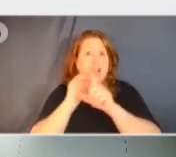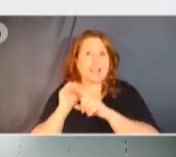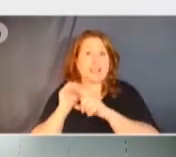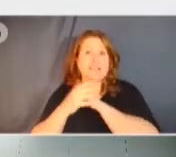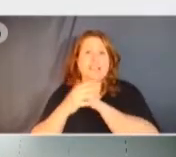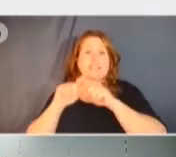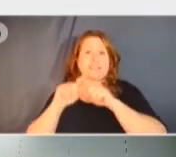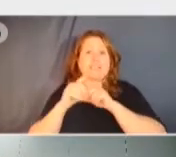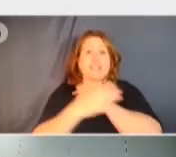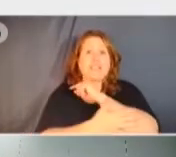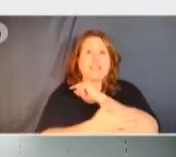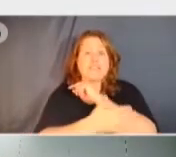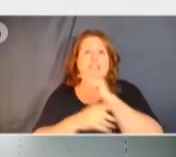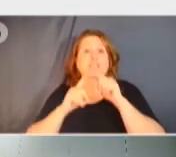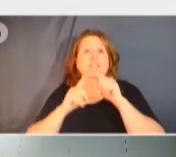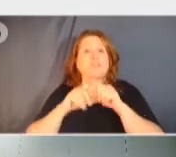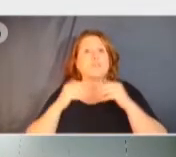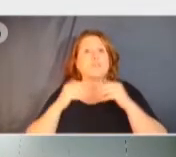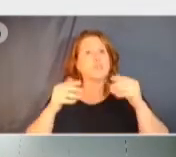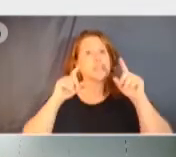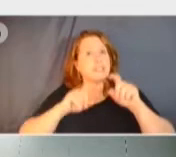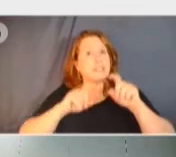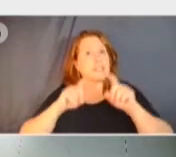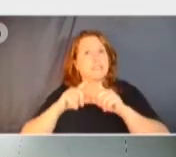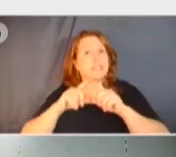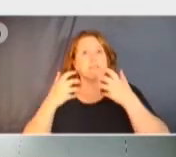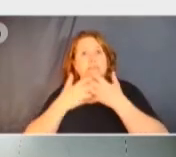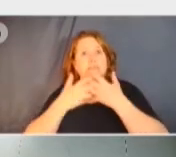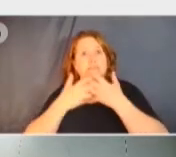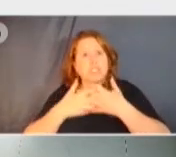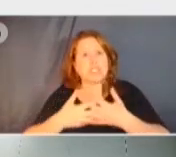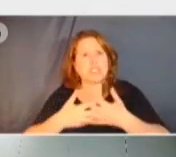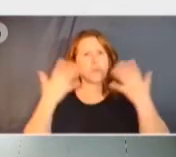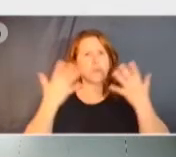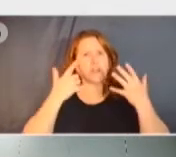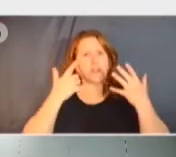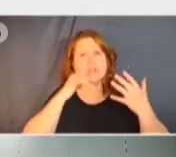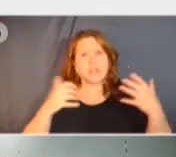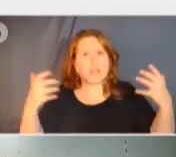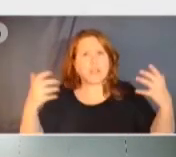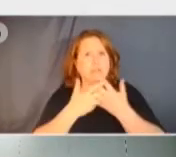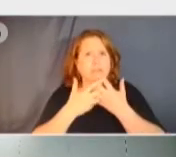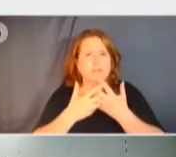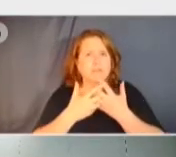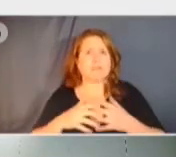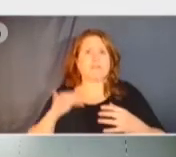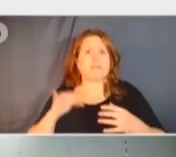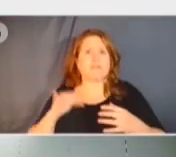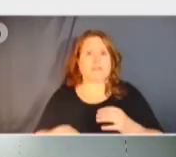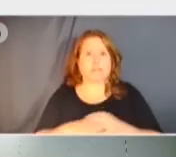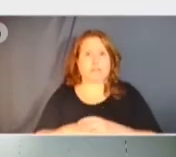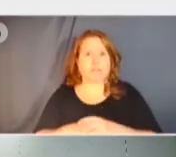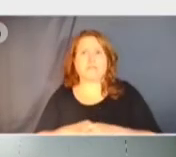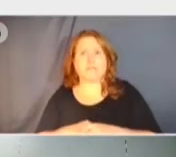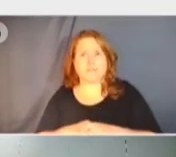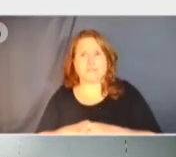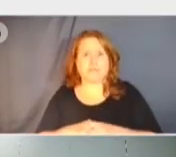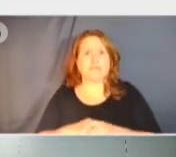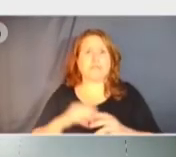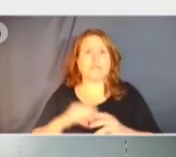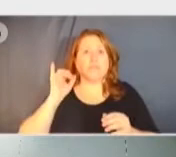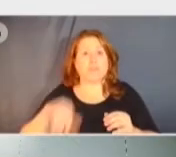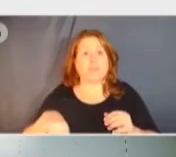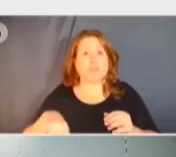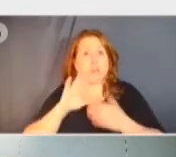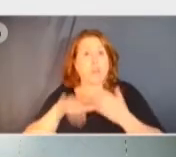required for any machine that was used in any village elections conducted by the county board. We've done the same for all required electronic